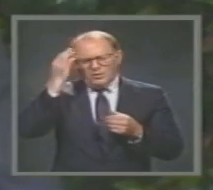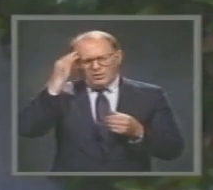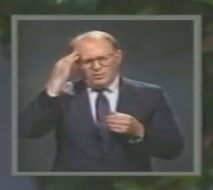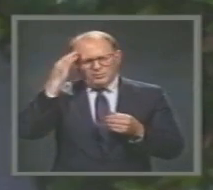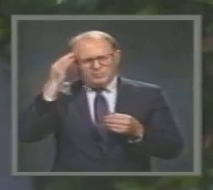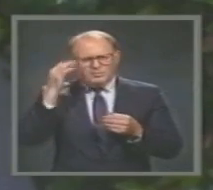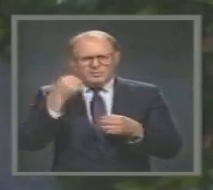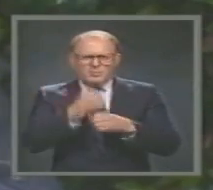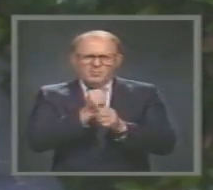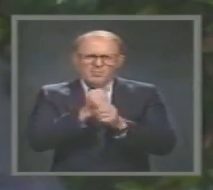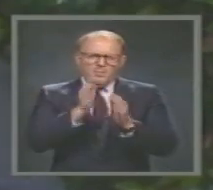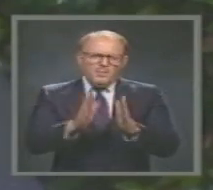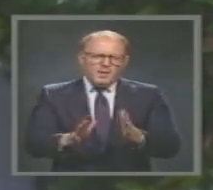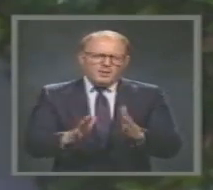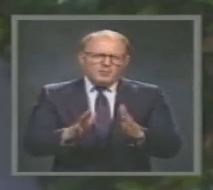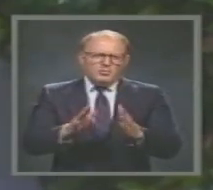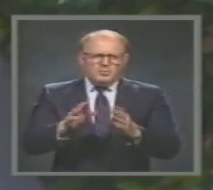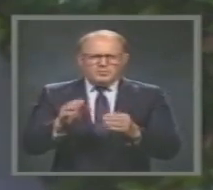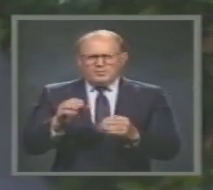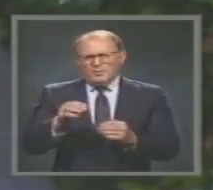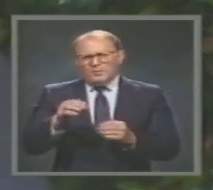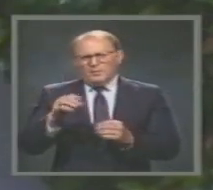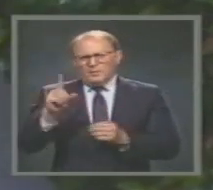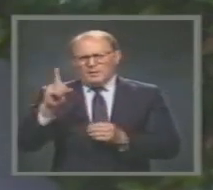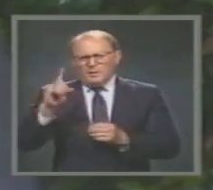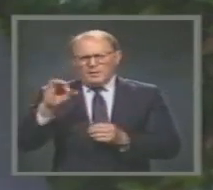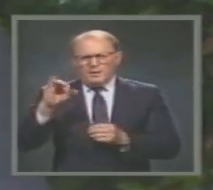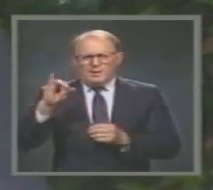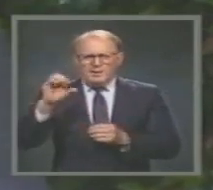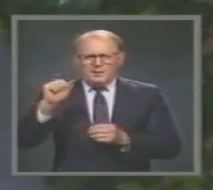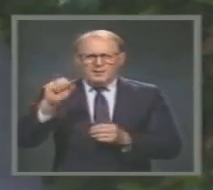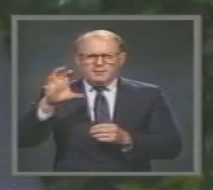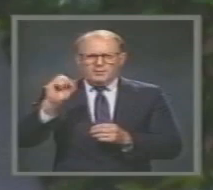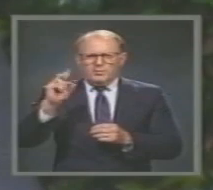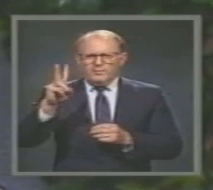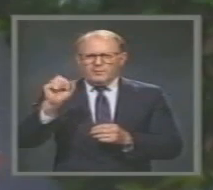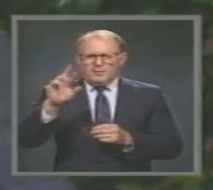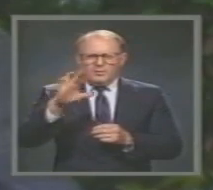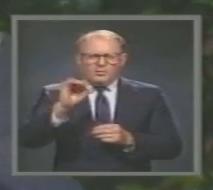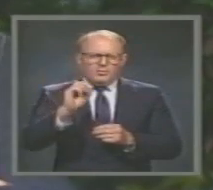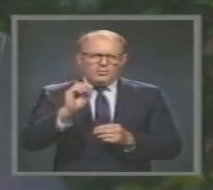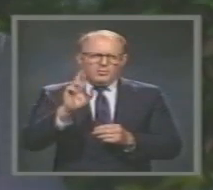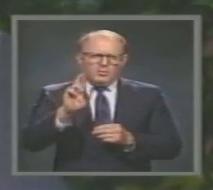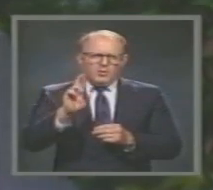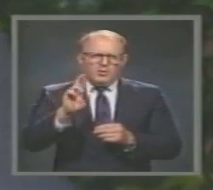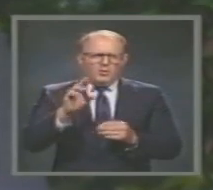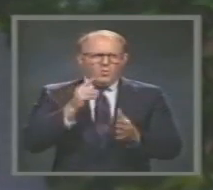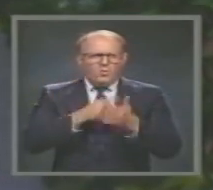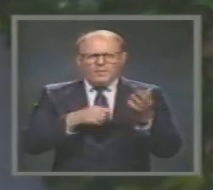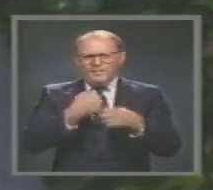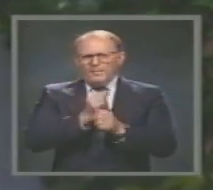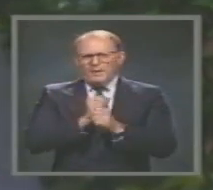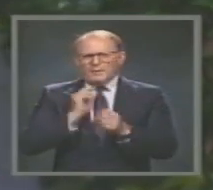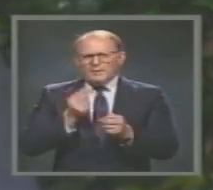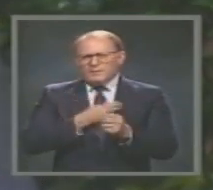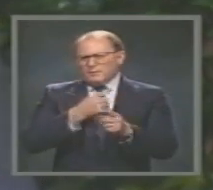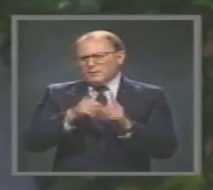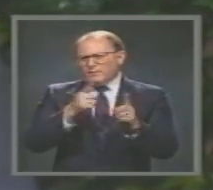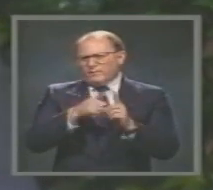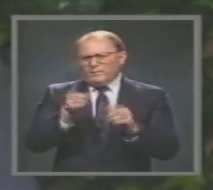the discoverer, the ingenious one? What is there about us that makes us separate from the other